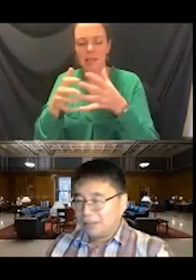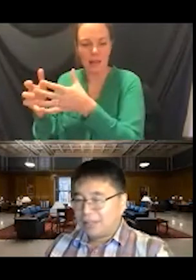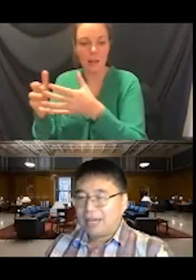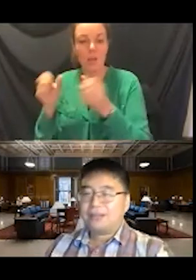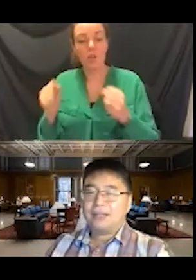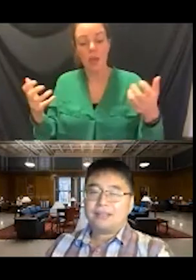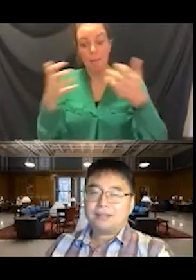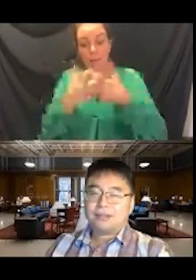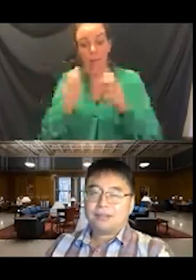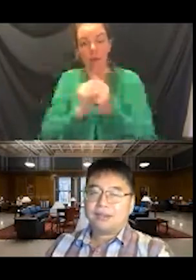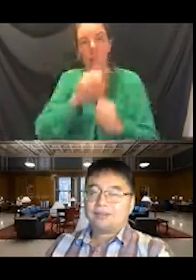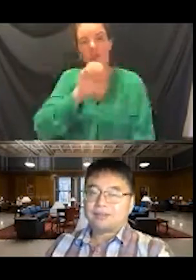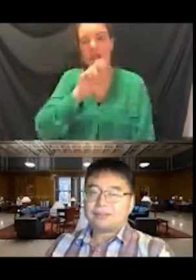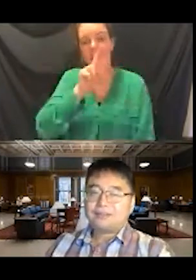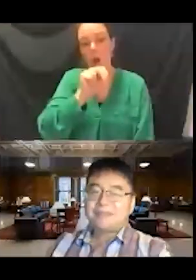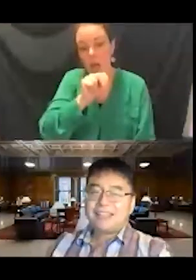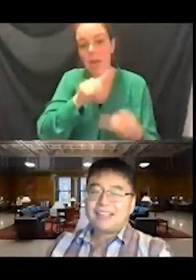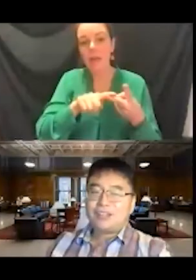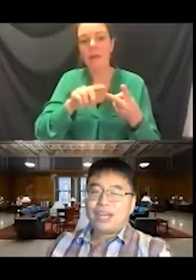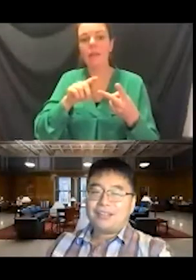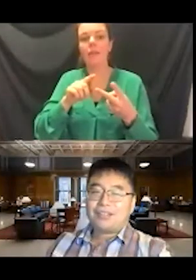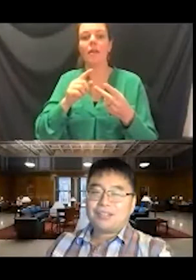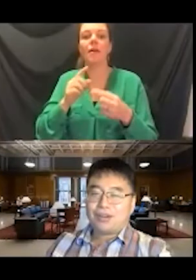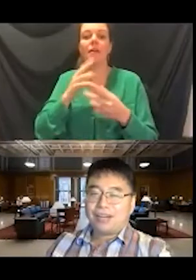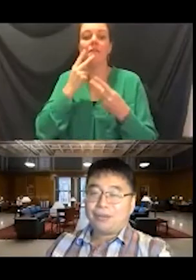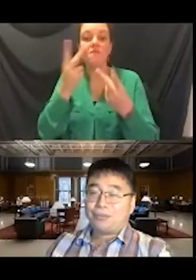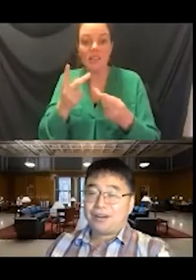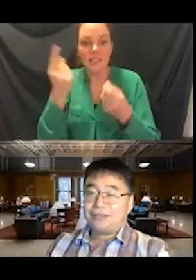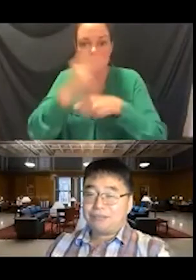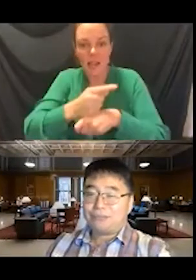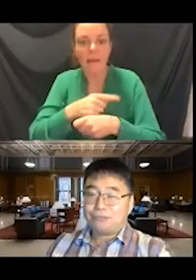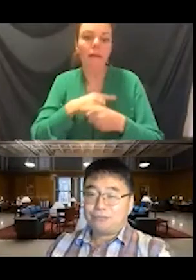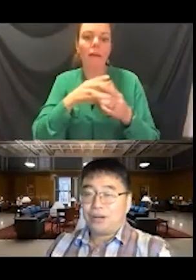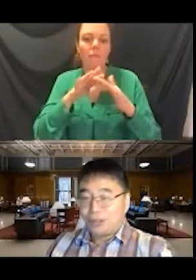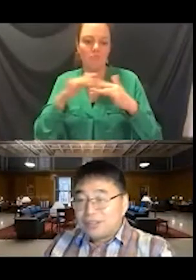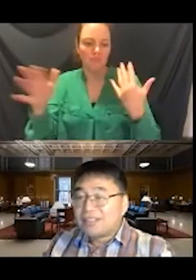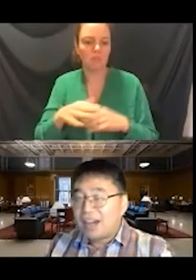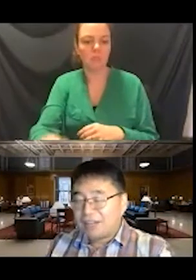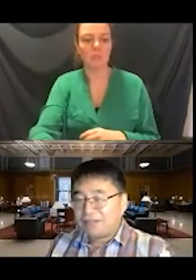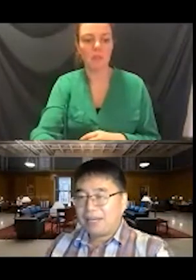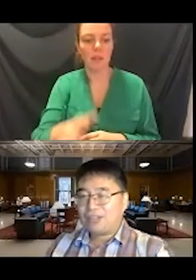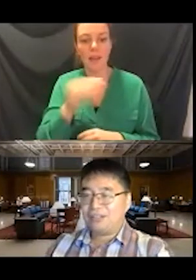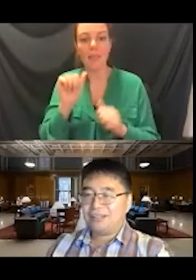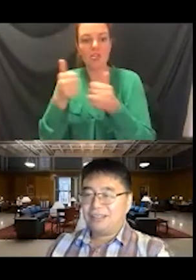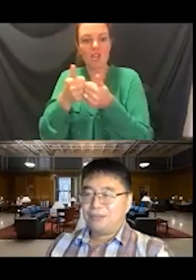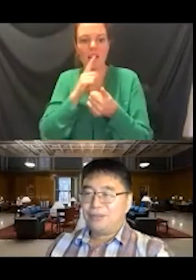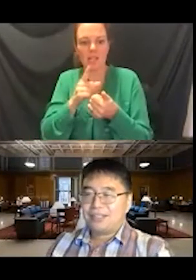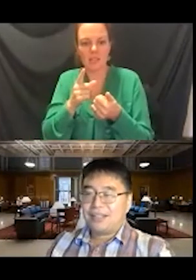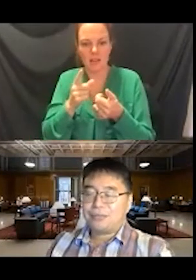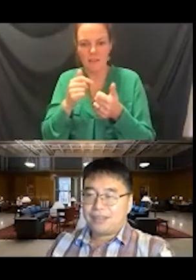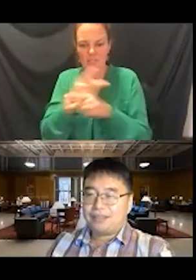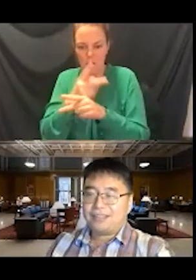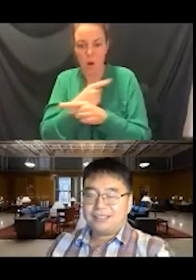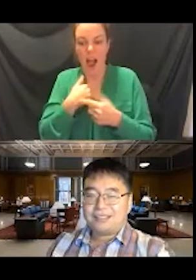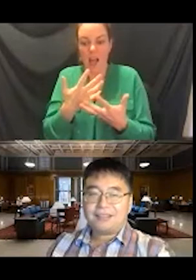MRNs, counter dates and so on. And the challenge is figuring out where your desired information